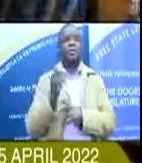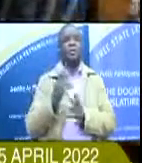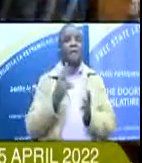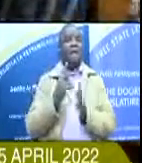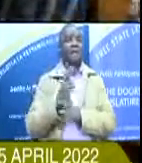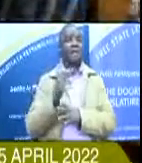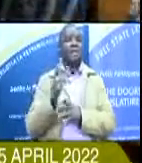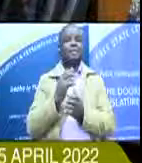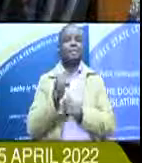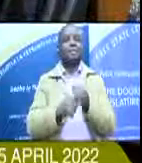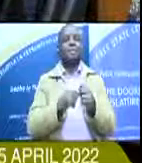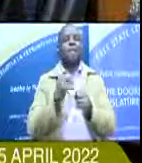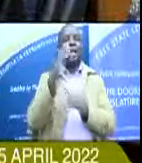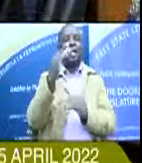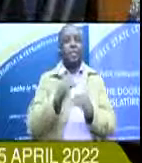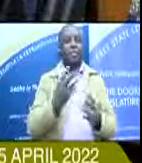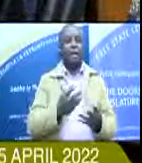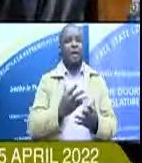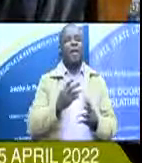to